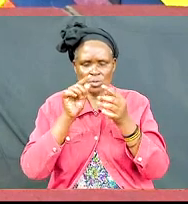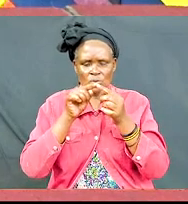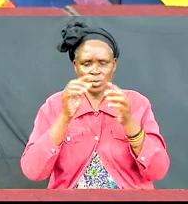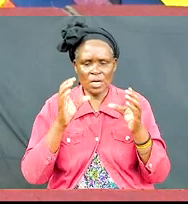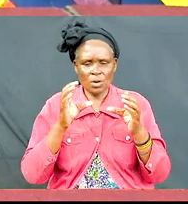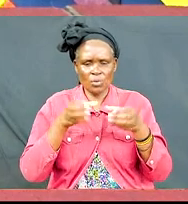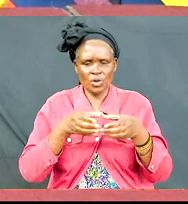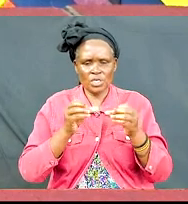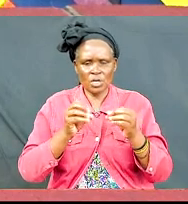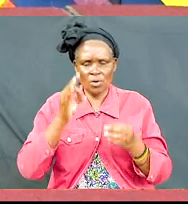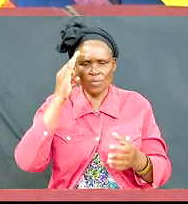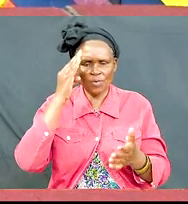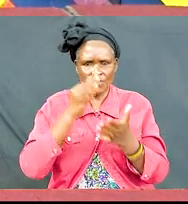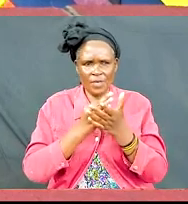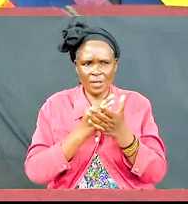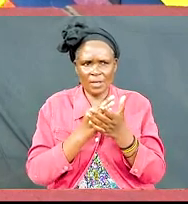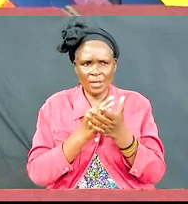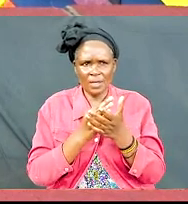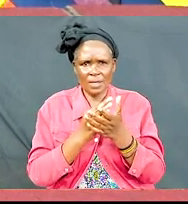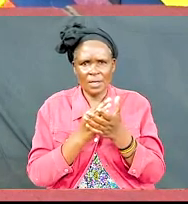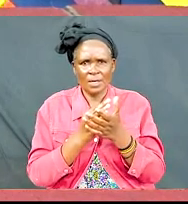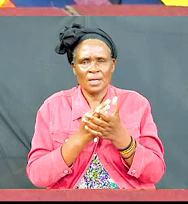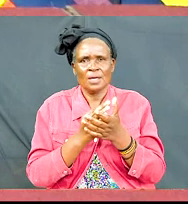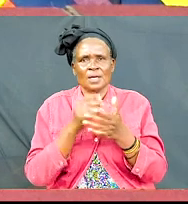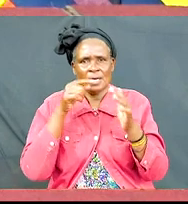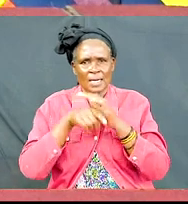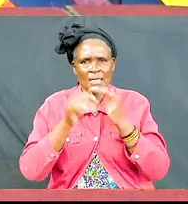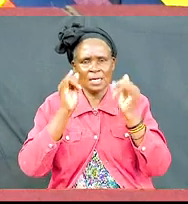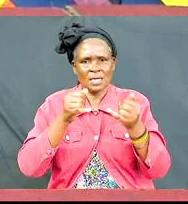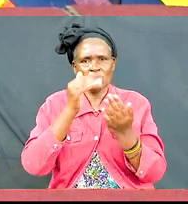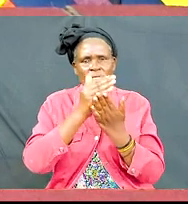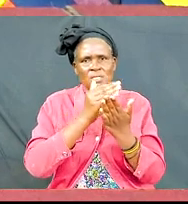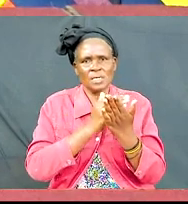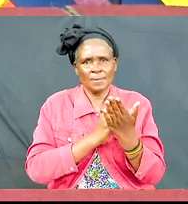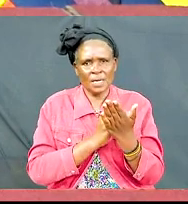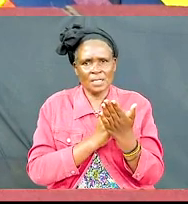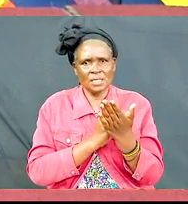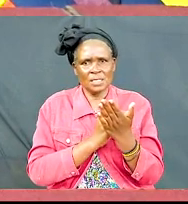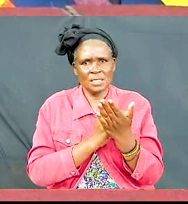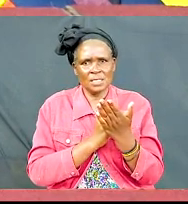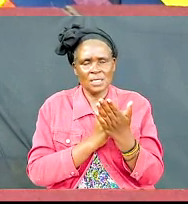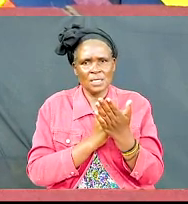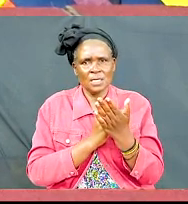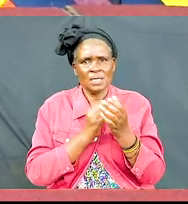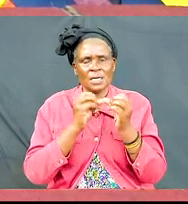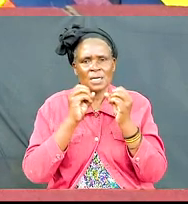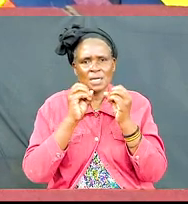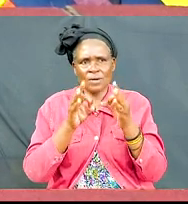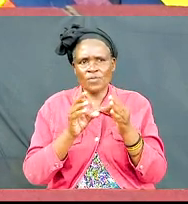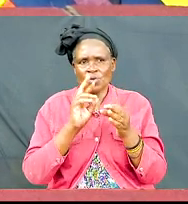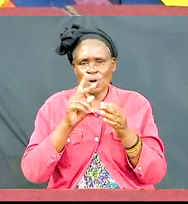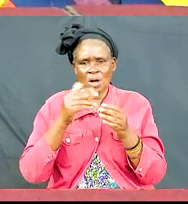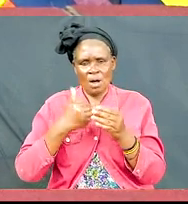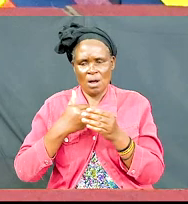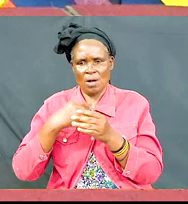faith. The term peace used in the New Testament is used in at least five different